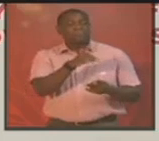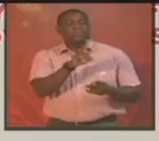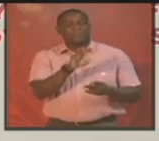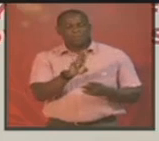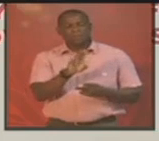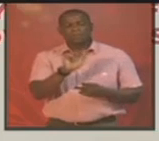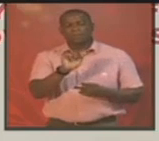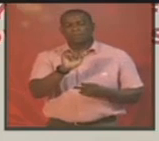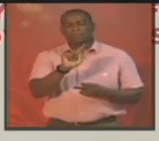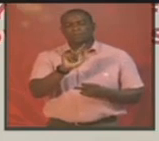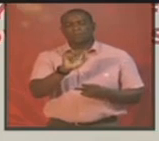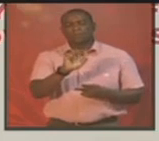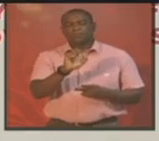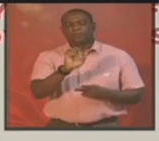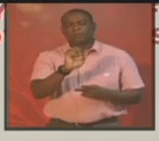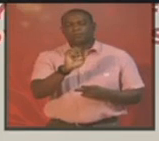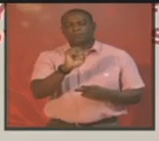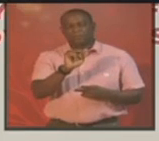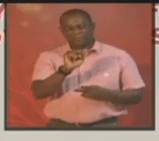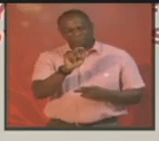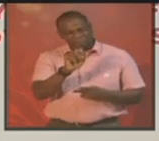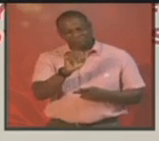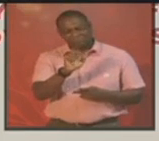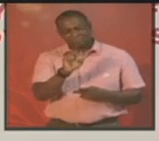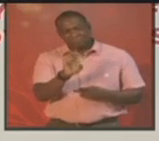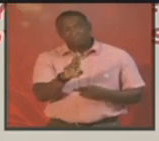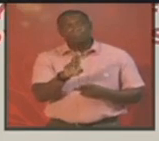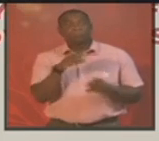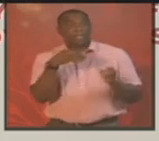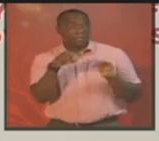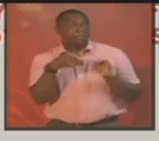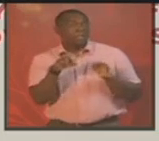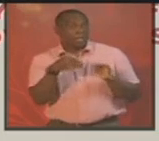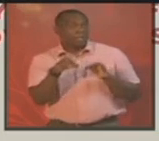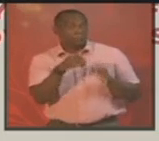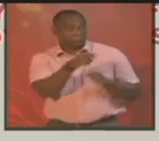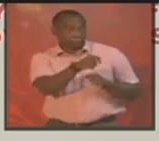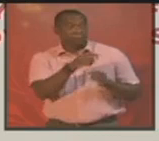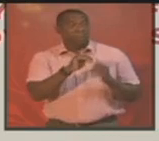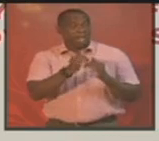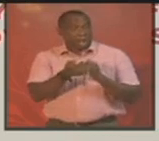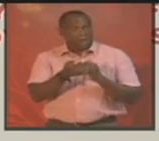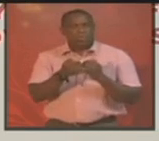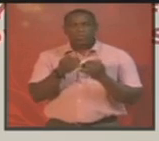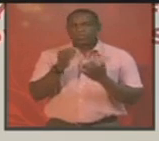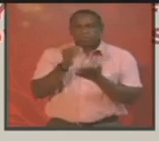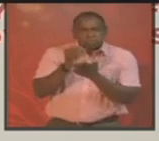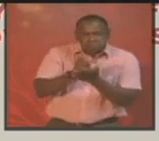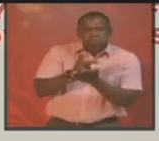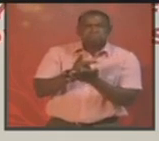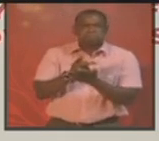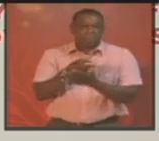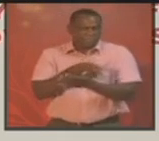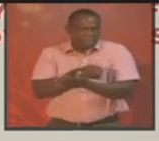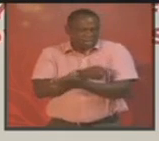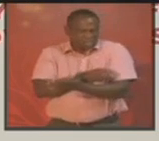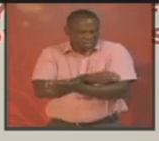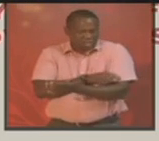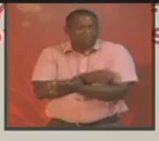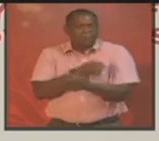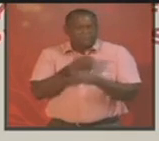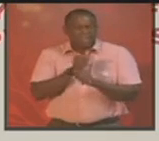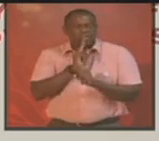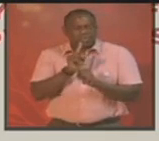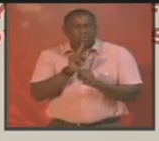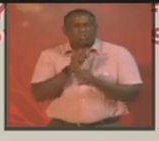is safe and effective. I will now try to give you an overall view of where we